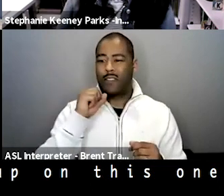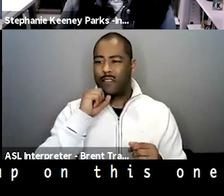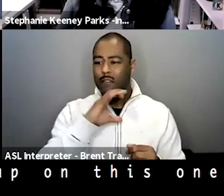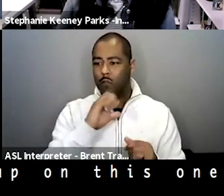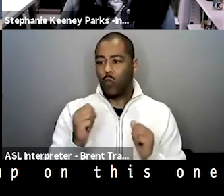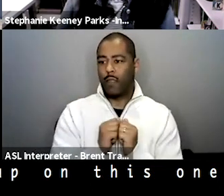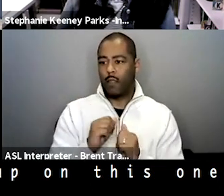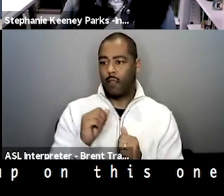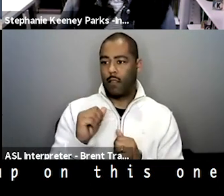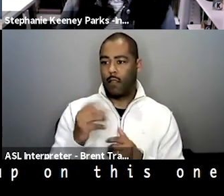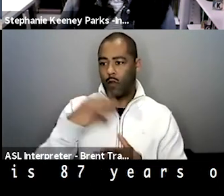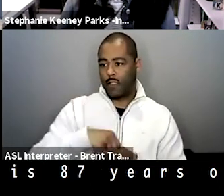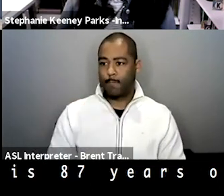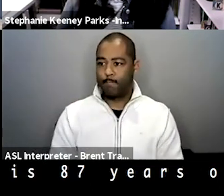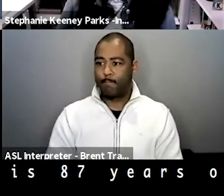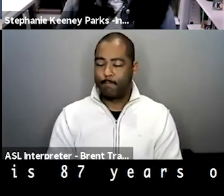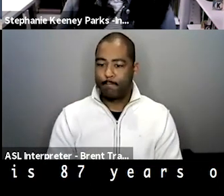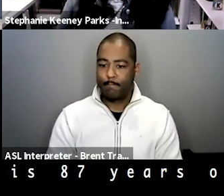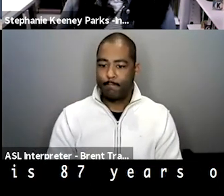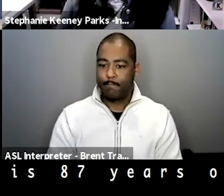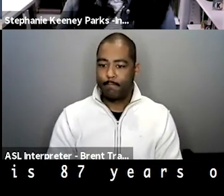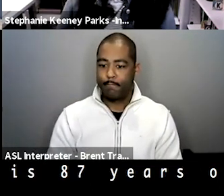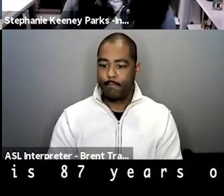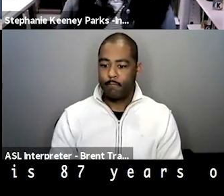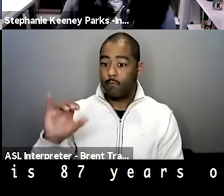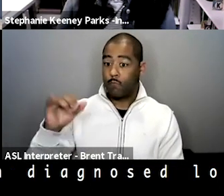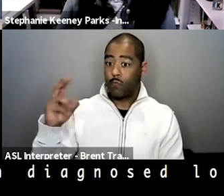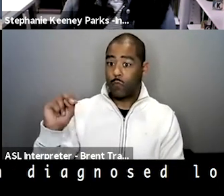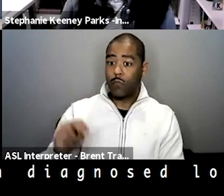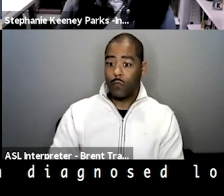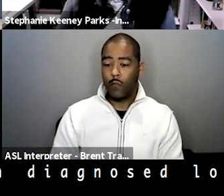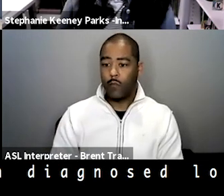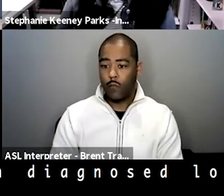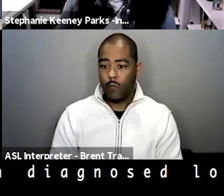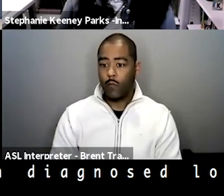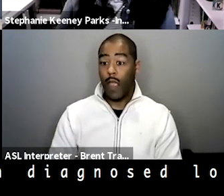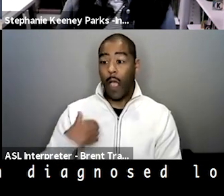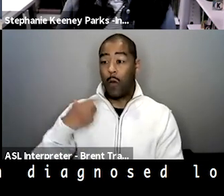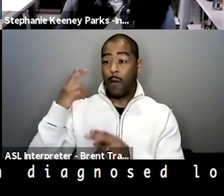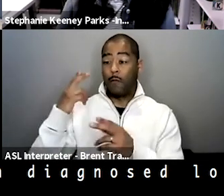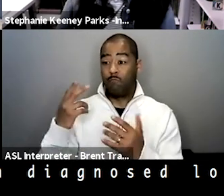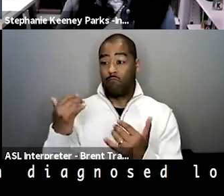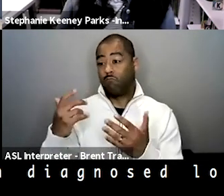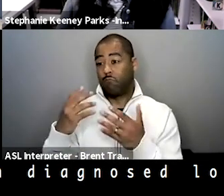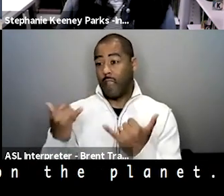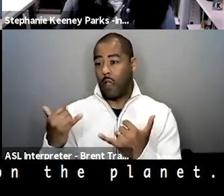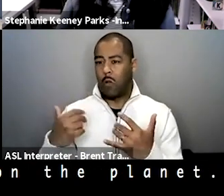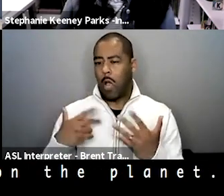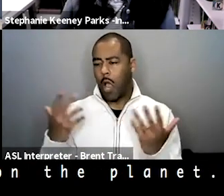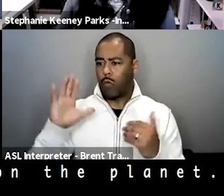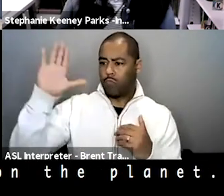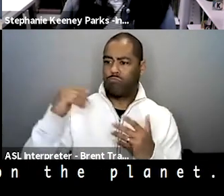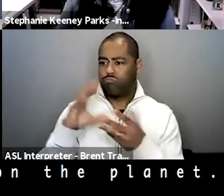I'll just start filling the gap on this one. Donald Triplett is 87 years old. And he's